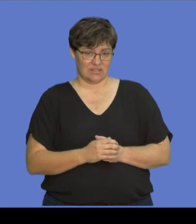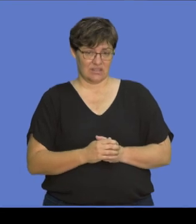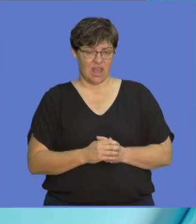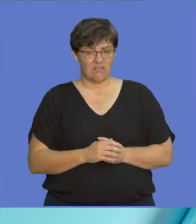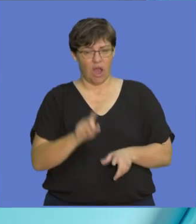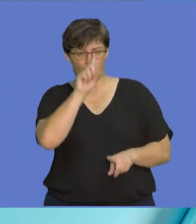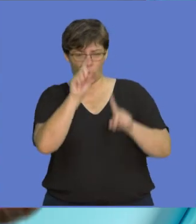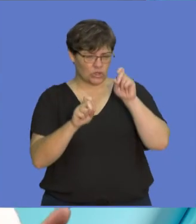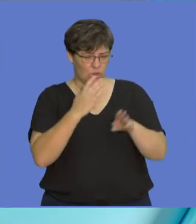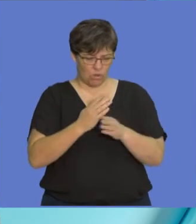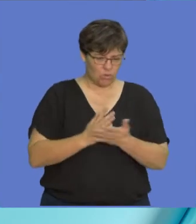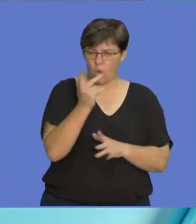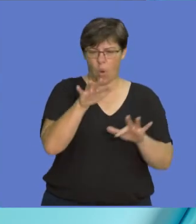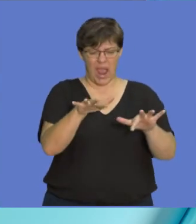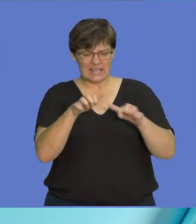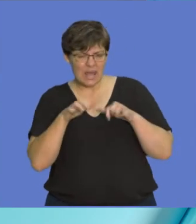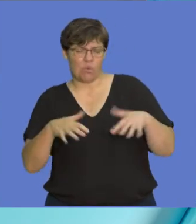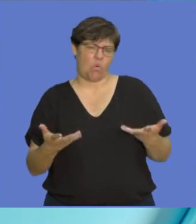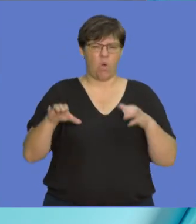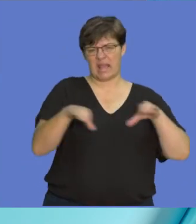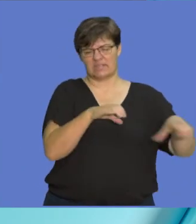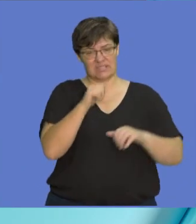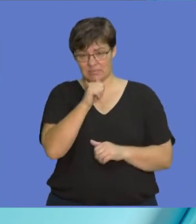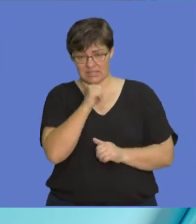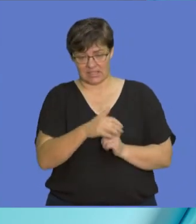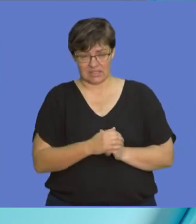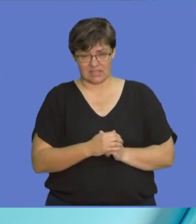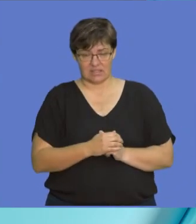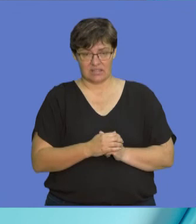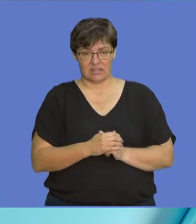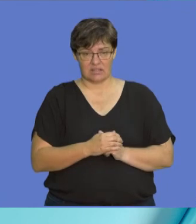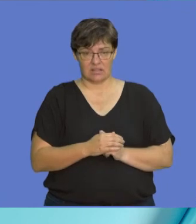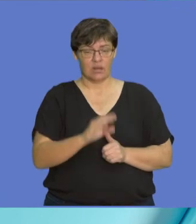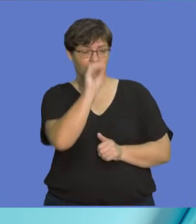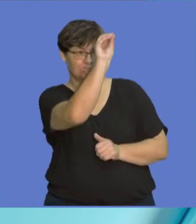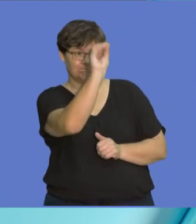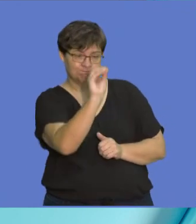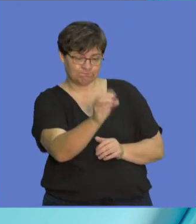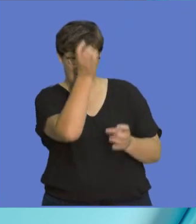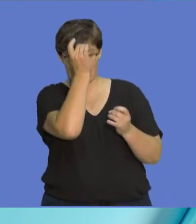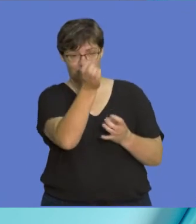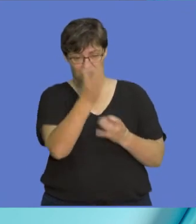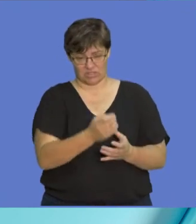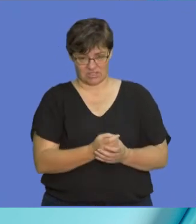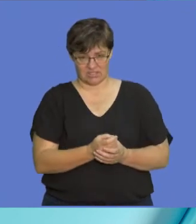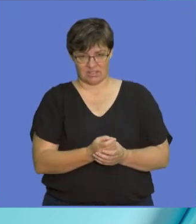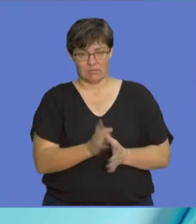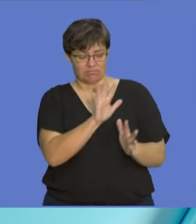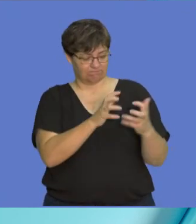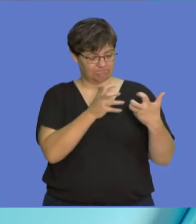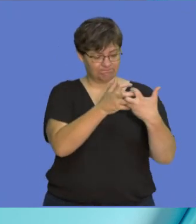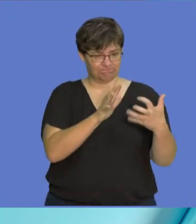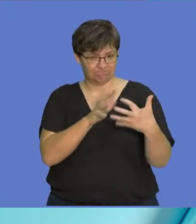through a question, whether it be in the exams or an activity, what you do is put in the given information in the